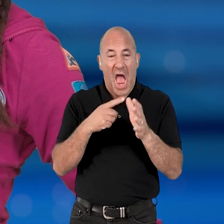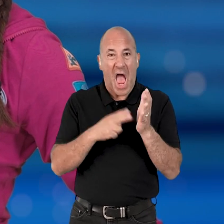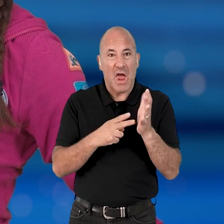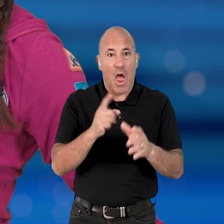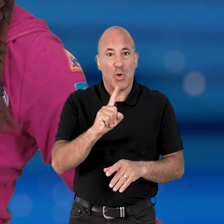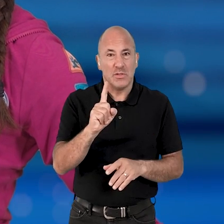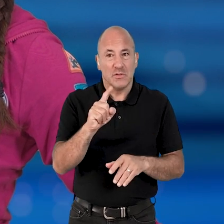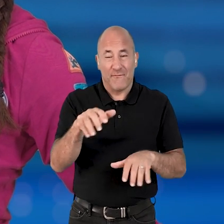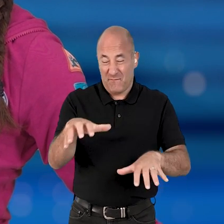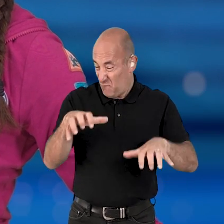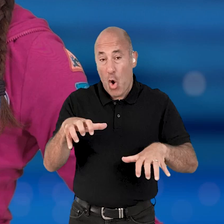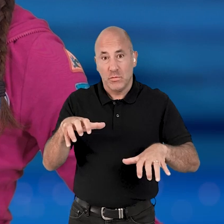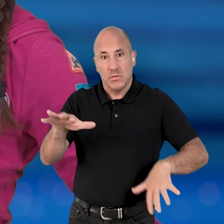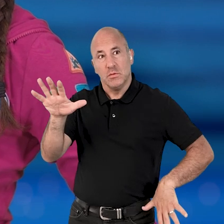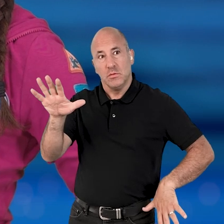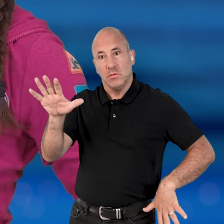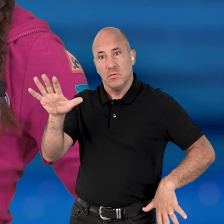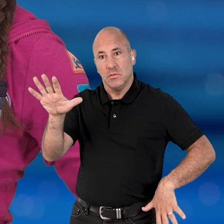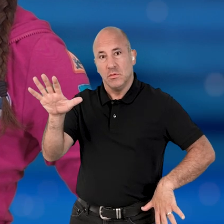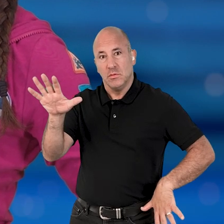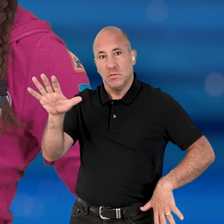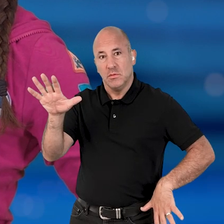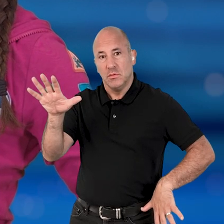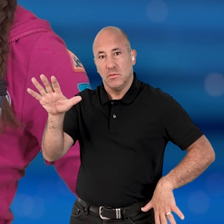Anna has frozen solid.